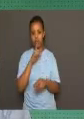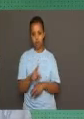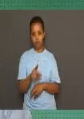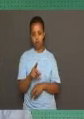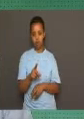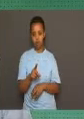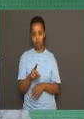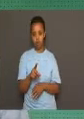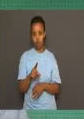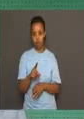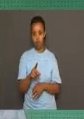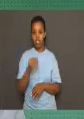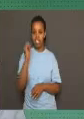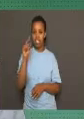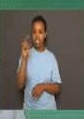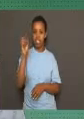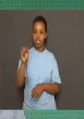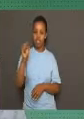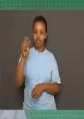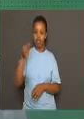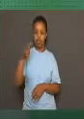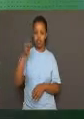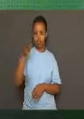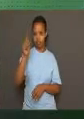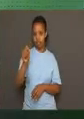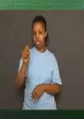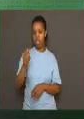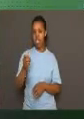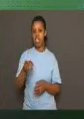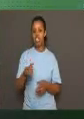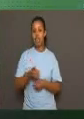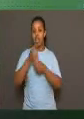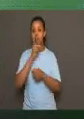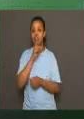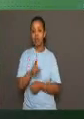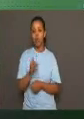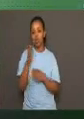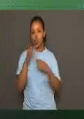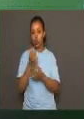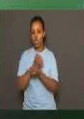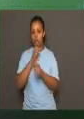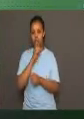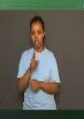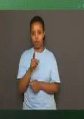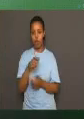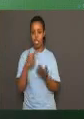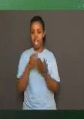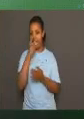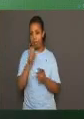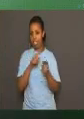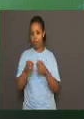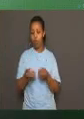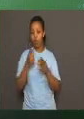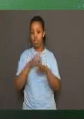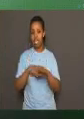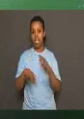Insight helps to solve problems. The experience of insight learning often